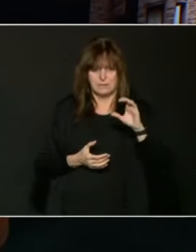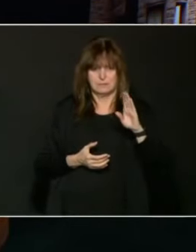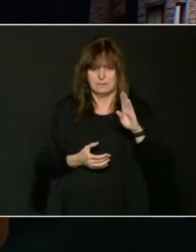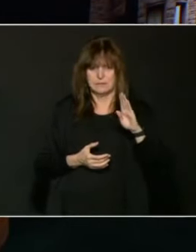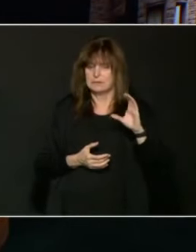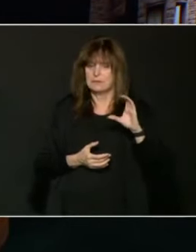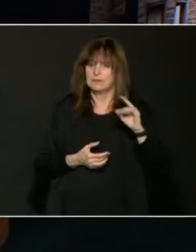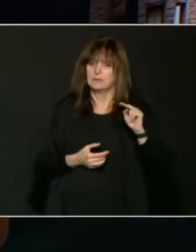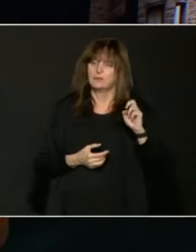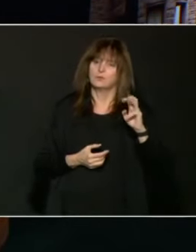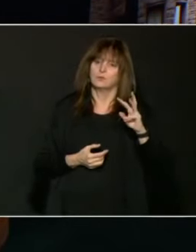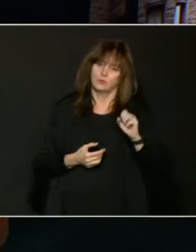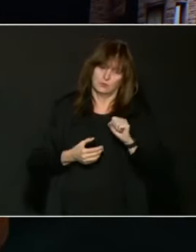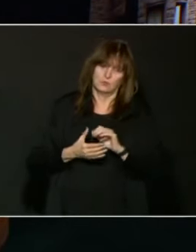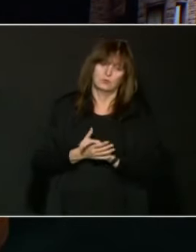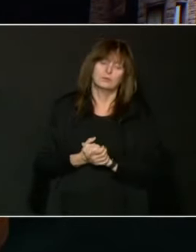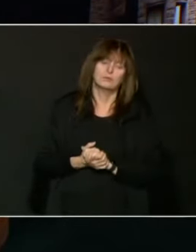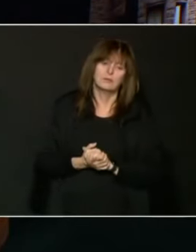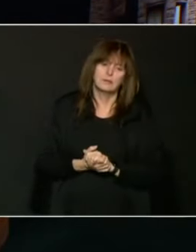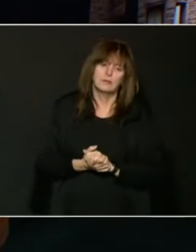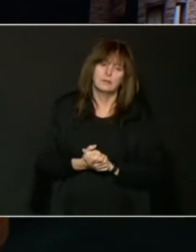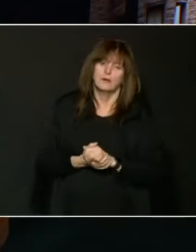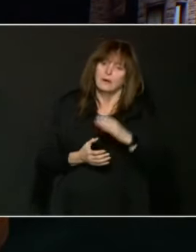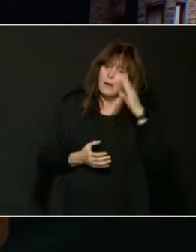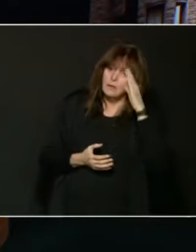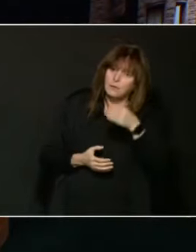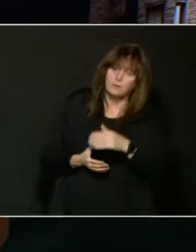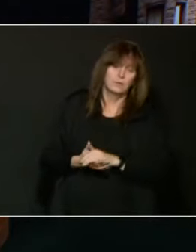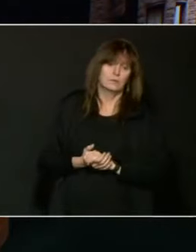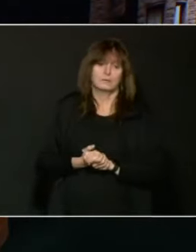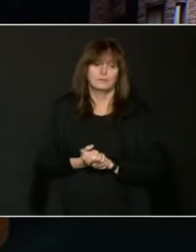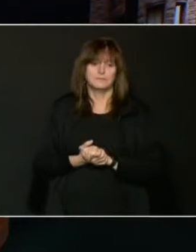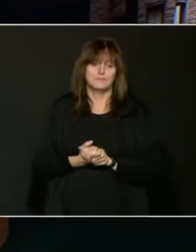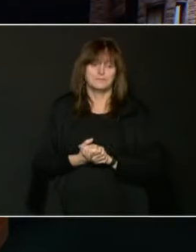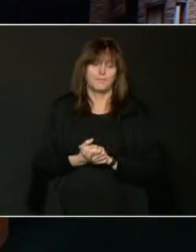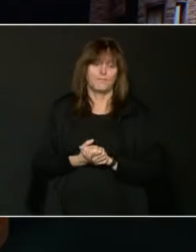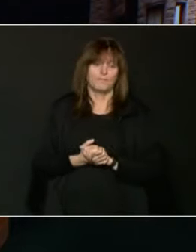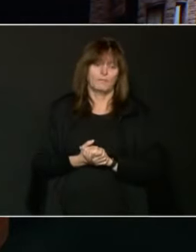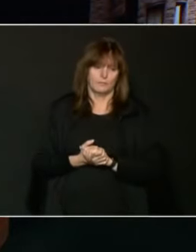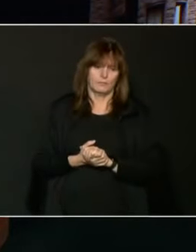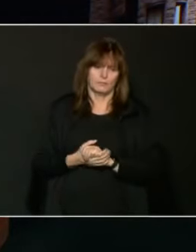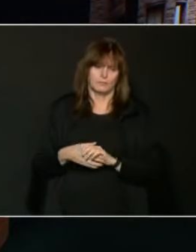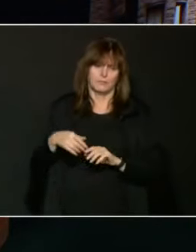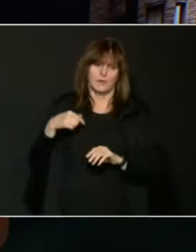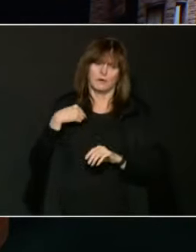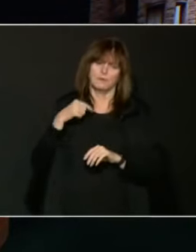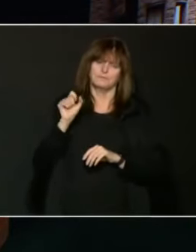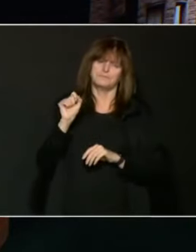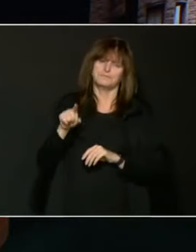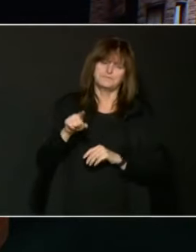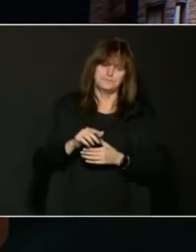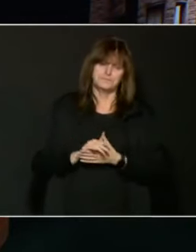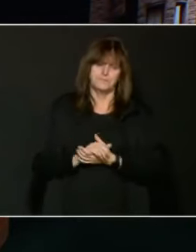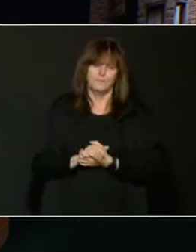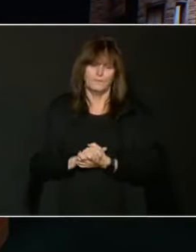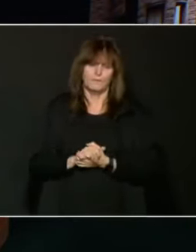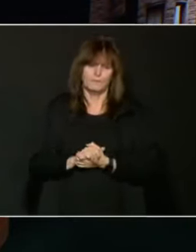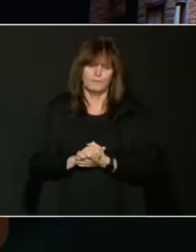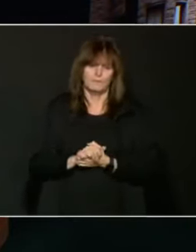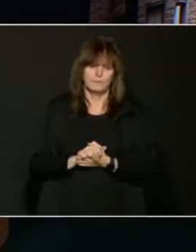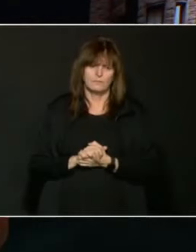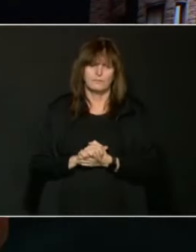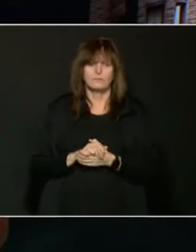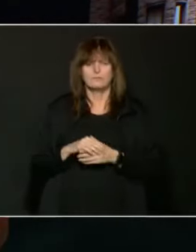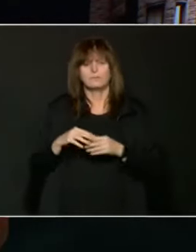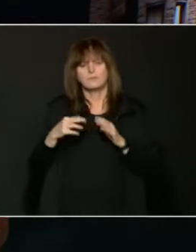thanks for taking our questions. My question is kind of around the restrictions that we've seen eased, for example, in York,